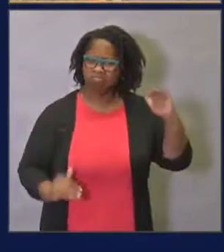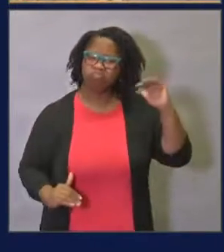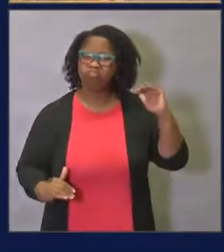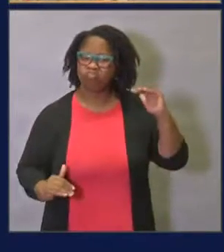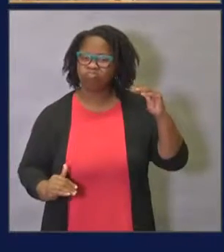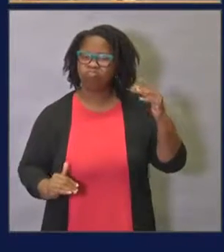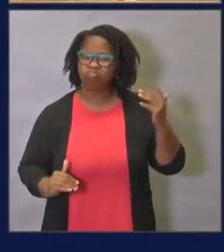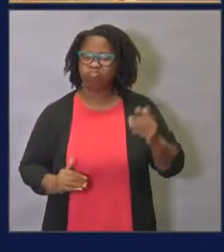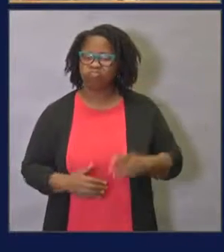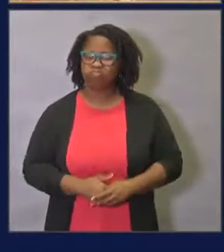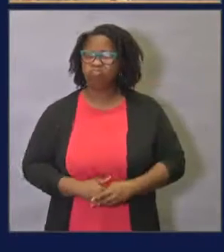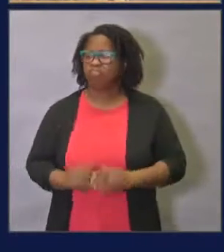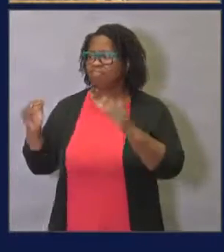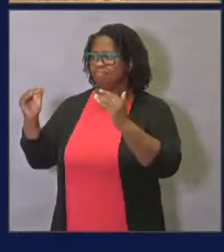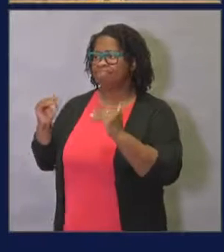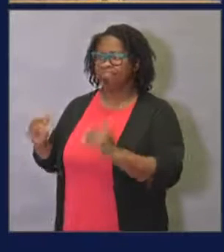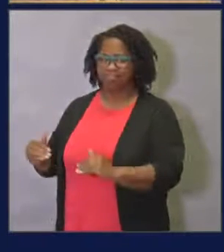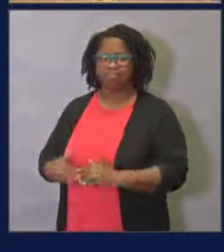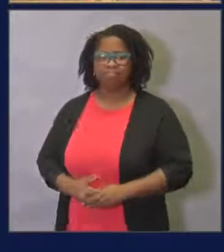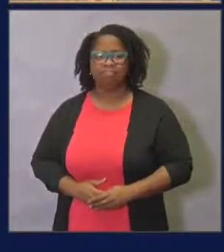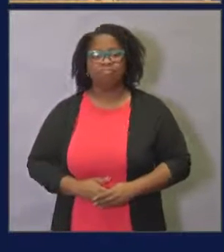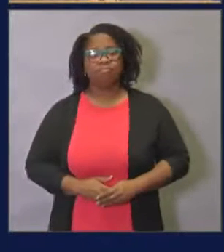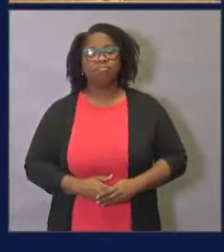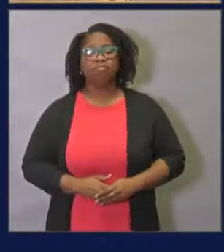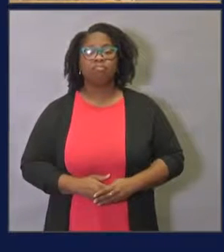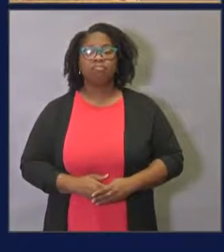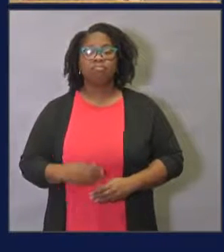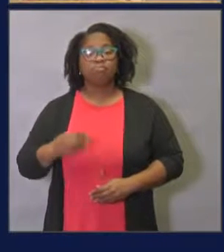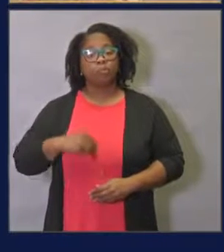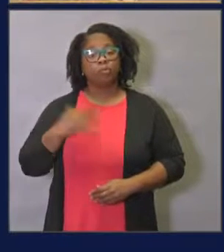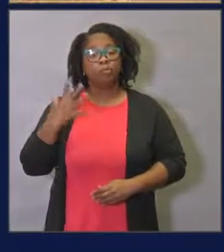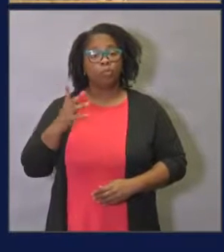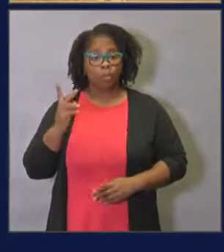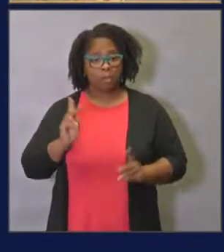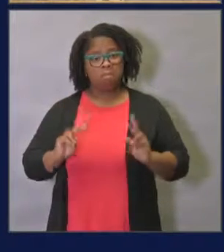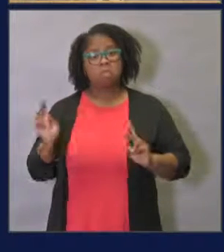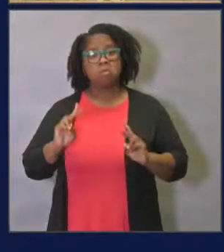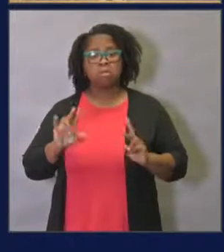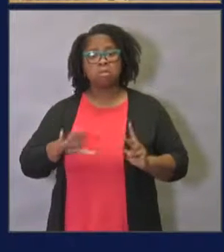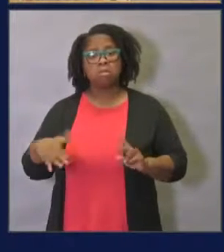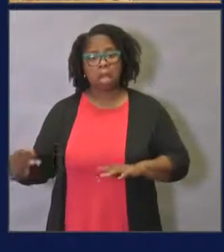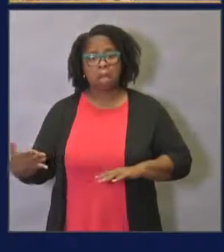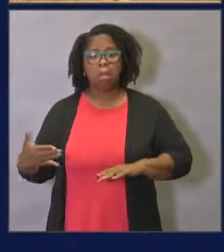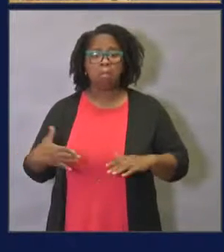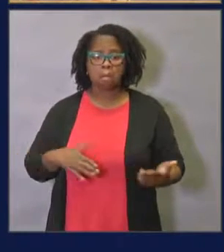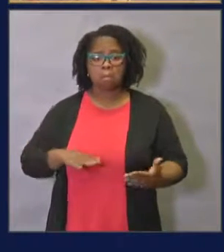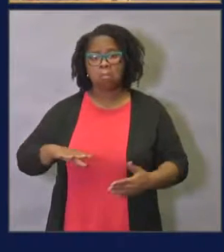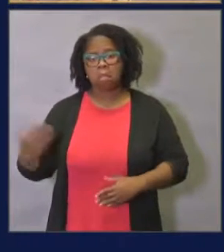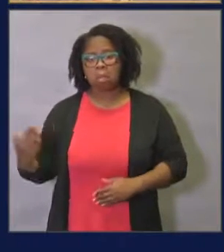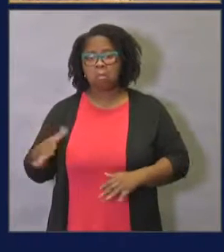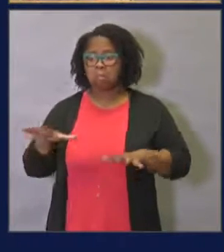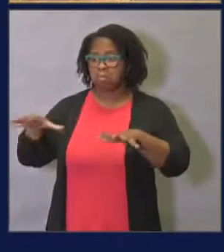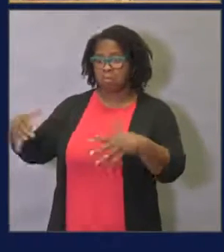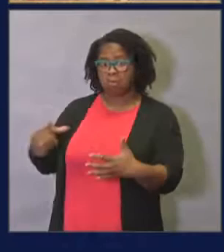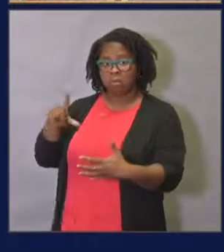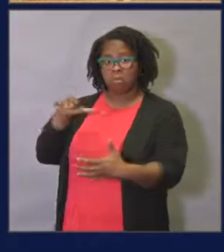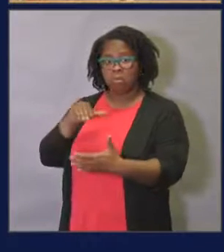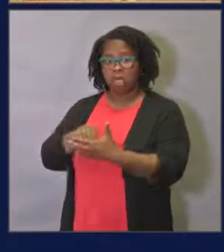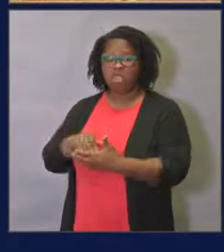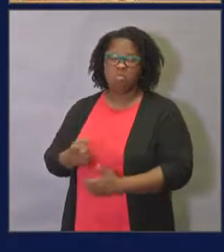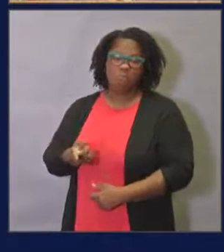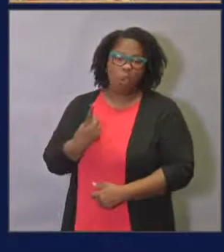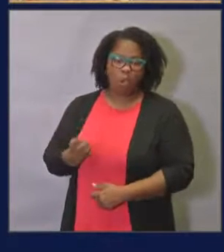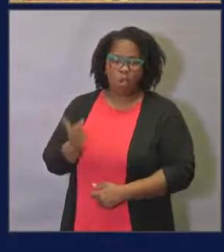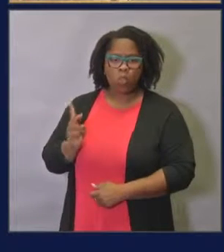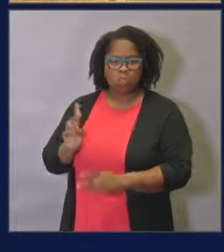Alarmingly, while death rates among white residents remain relatively stable at 1 to 2 deaths per 100,000 people, Latino,